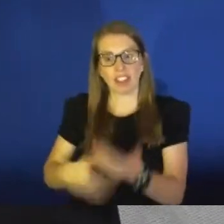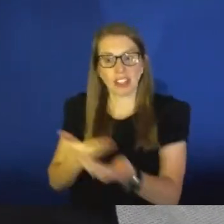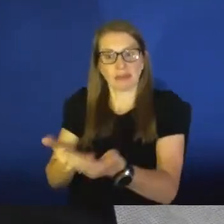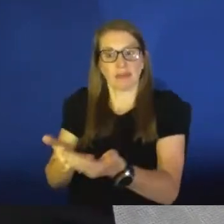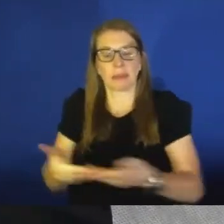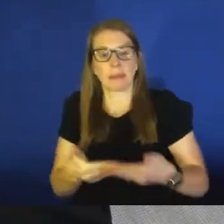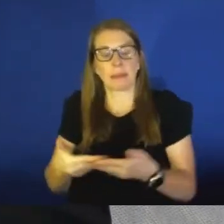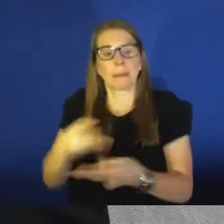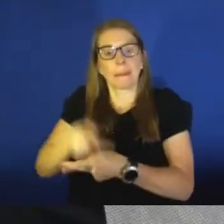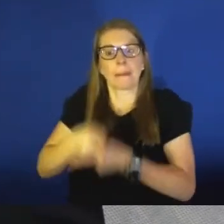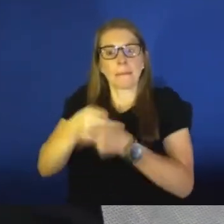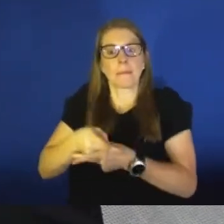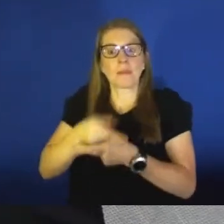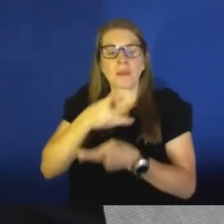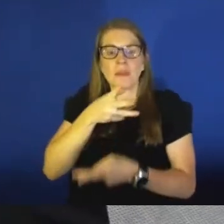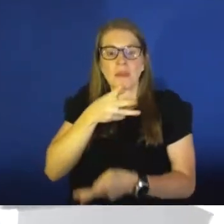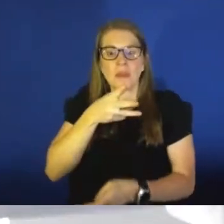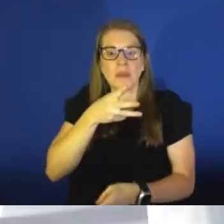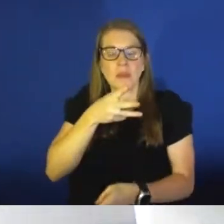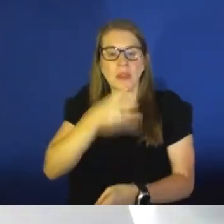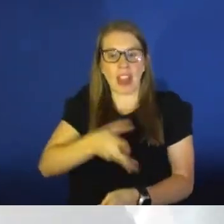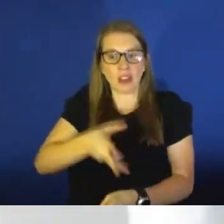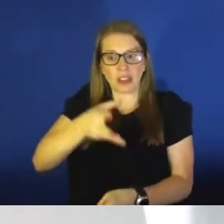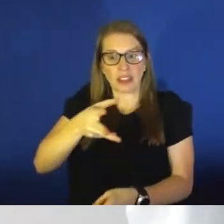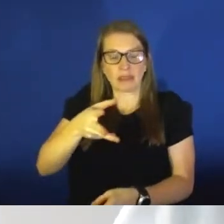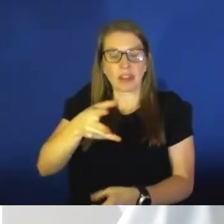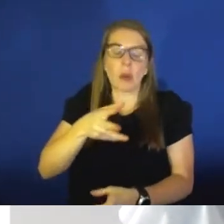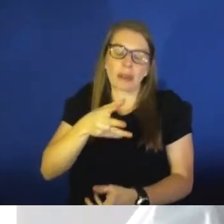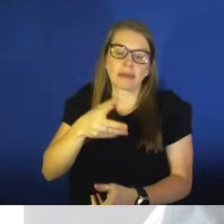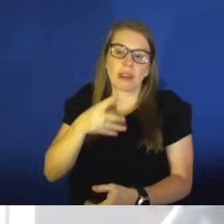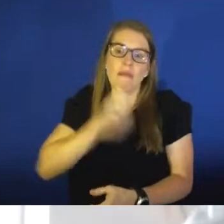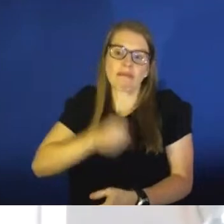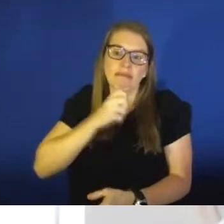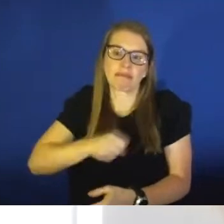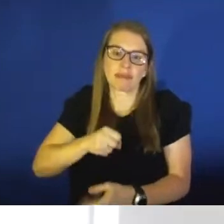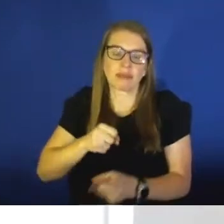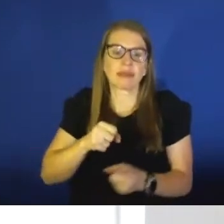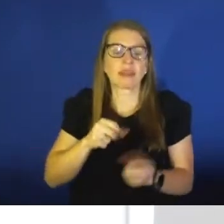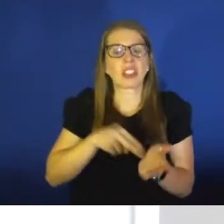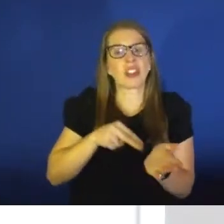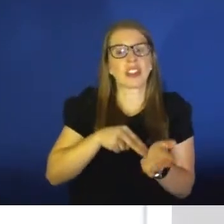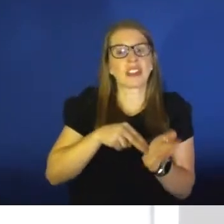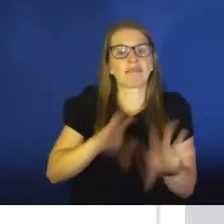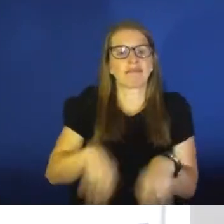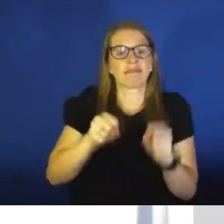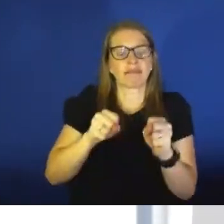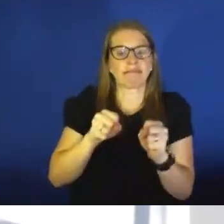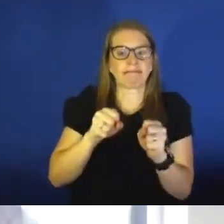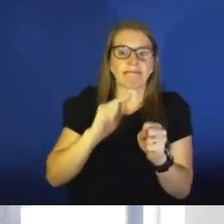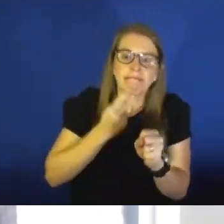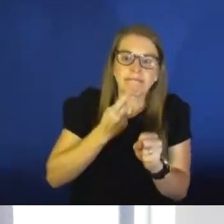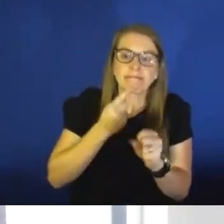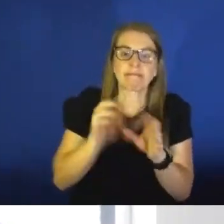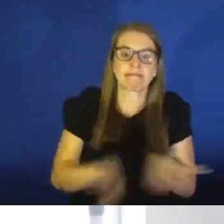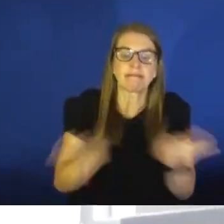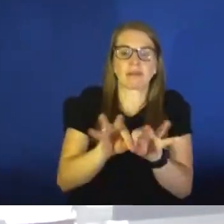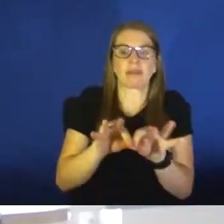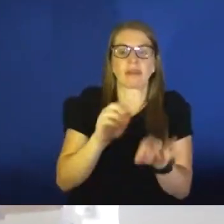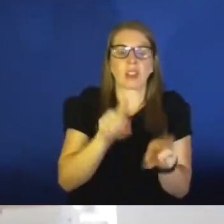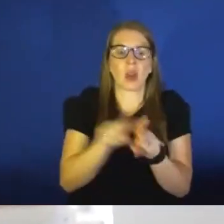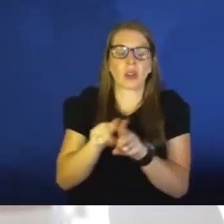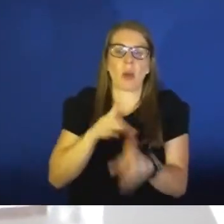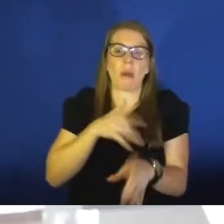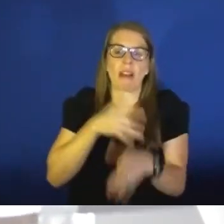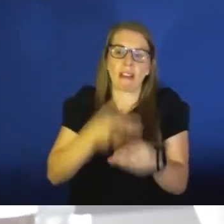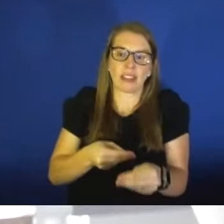last moments, to serving on the front lines of the COVID pandemic. Nurses perform some of the most critical and loving tasks in the medical world. We